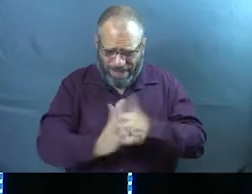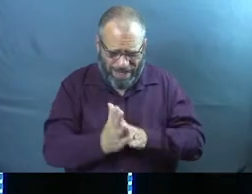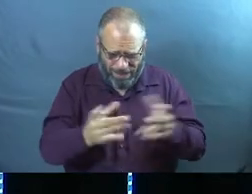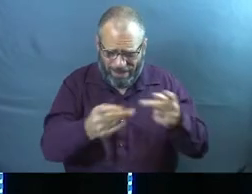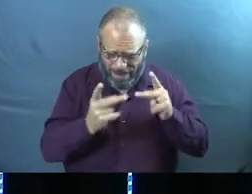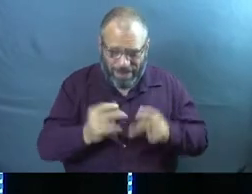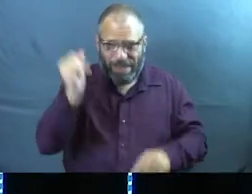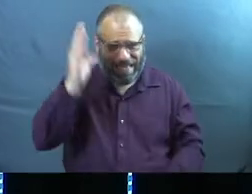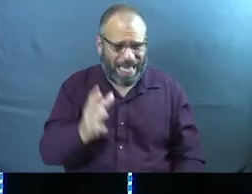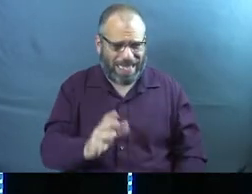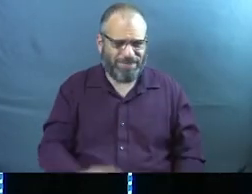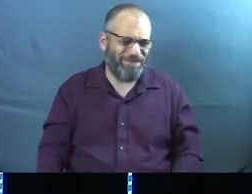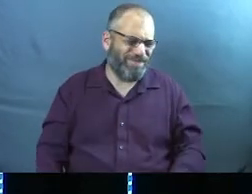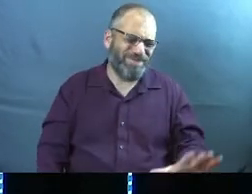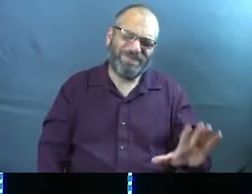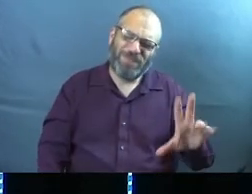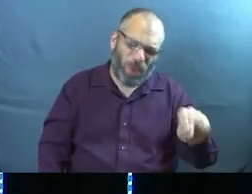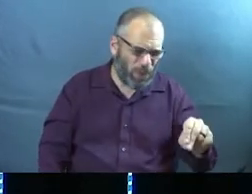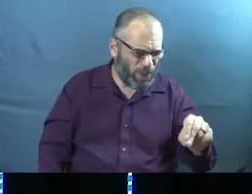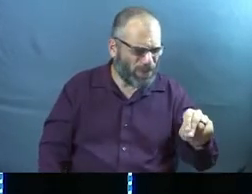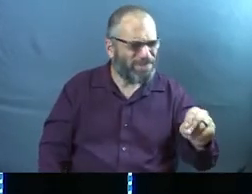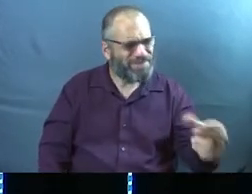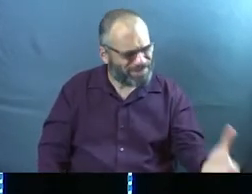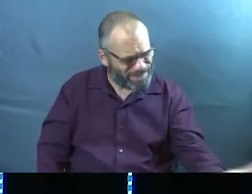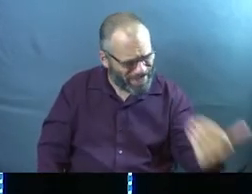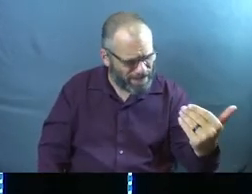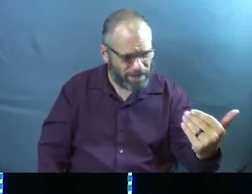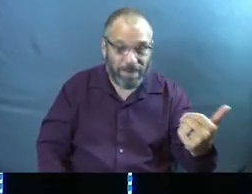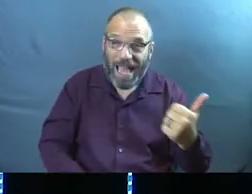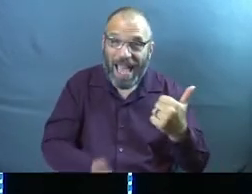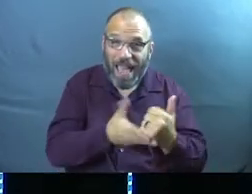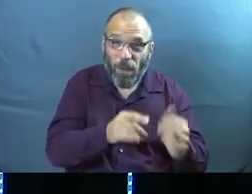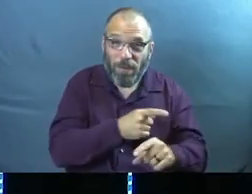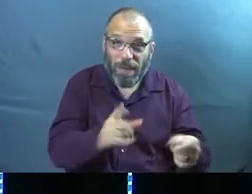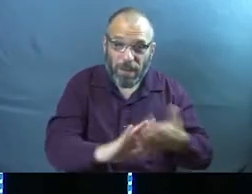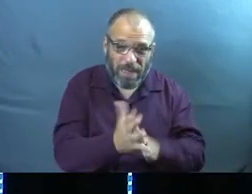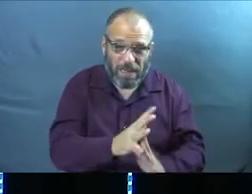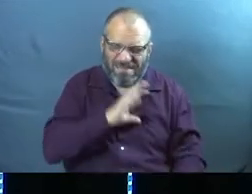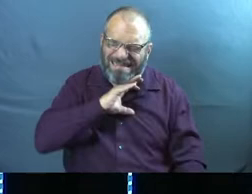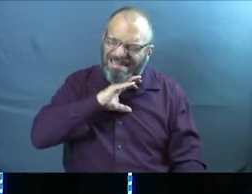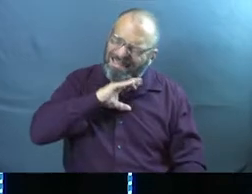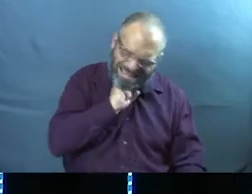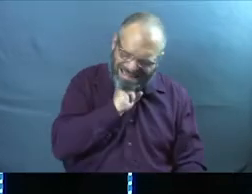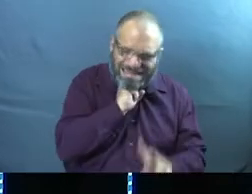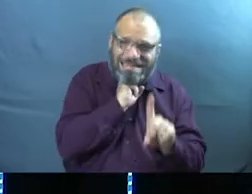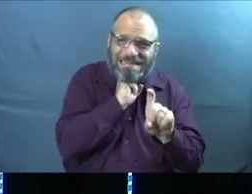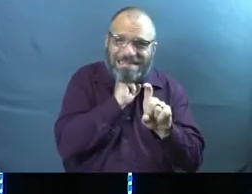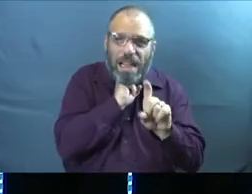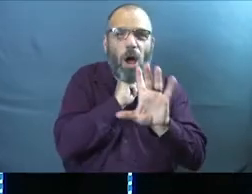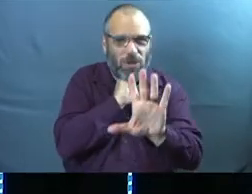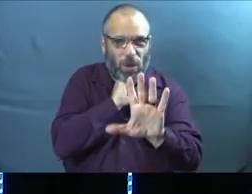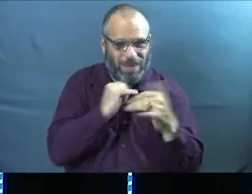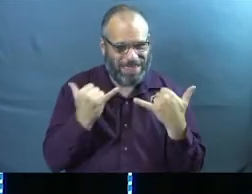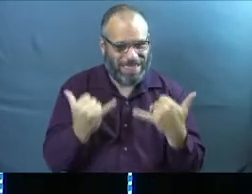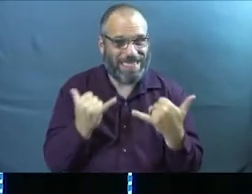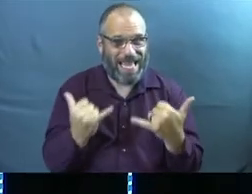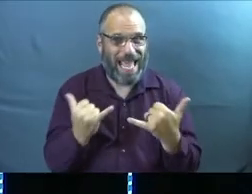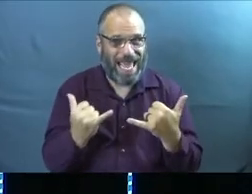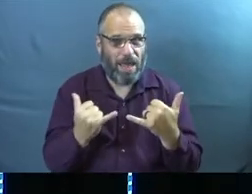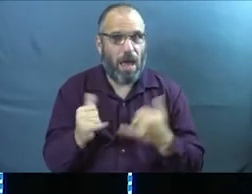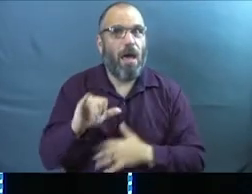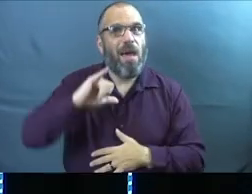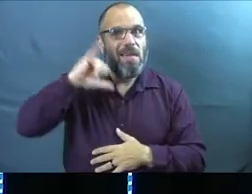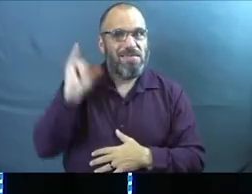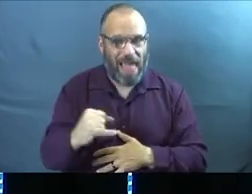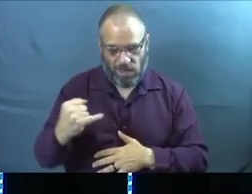God doesn't even want them to be. It's not helpful for them to be. So we're going to explore that today because that's